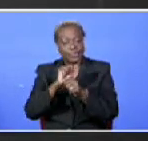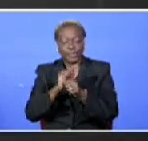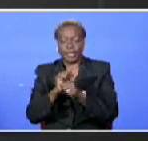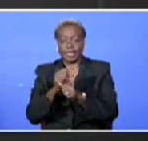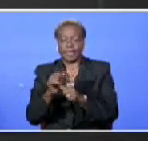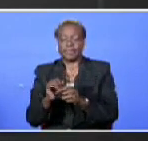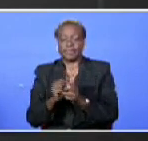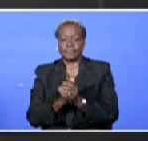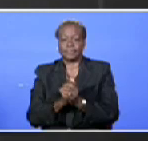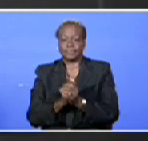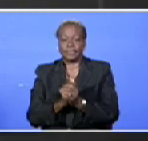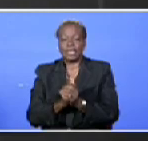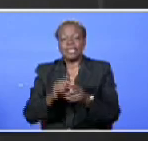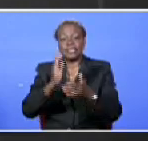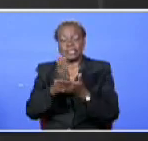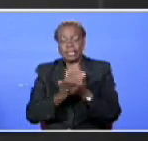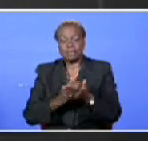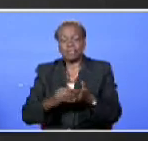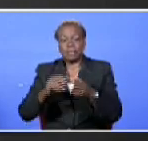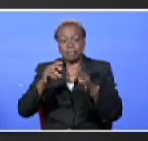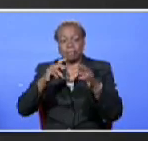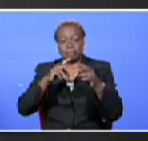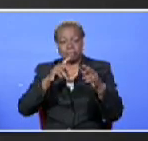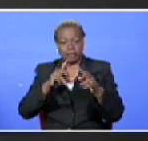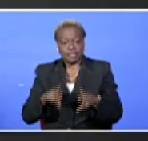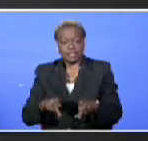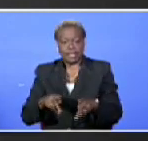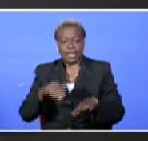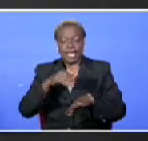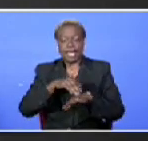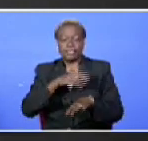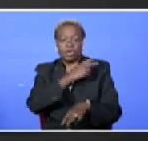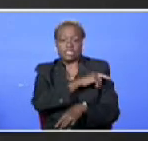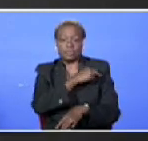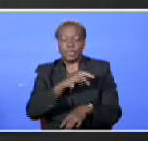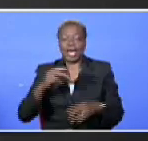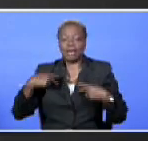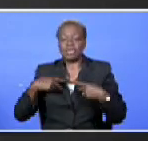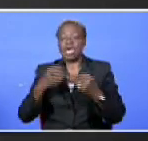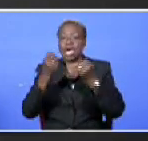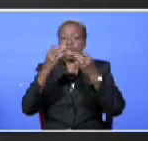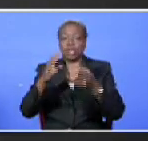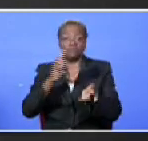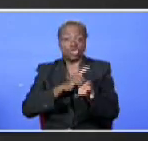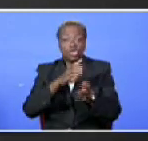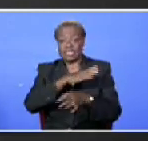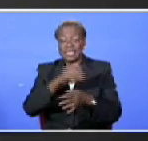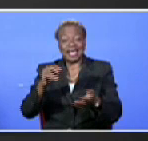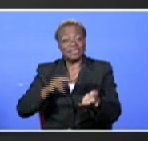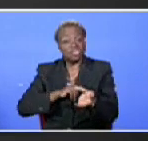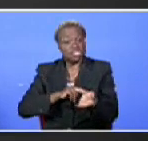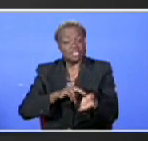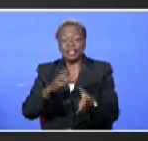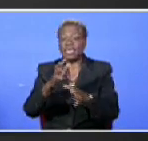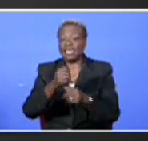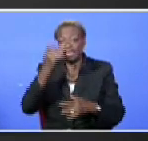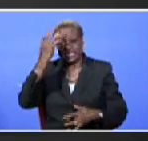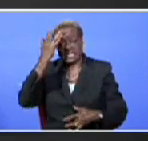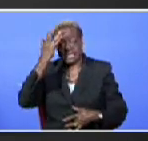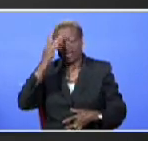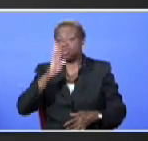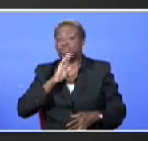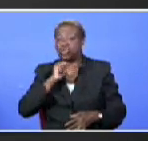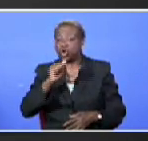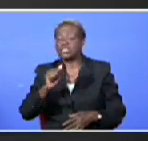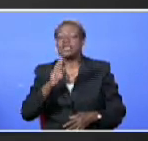some of the personnel at our hospital, because we're having a lot of doctors and nurses get sick as well and not be able to be a part of